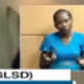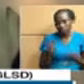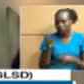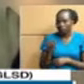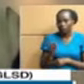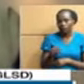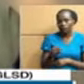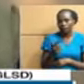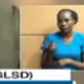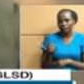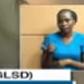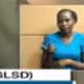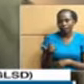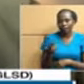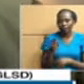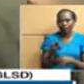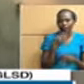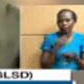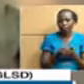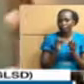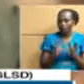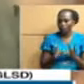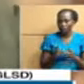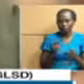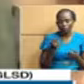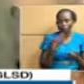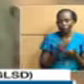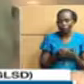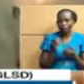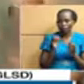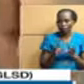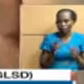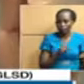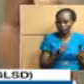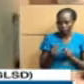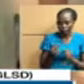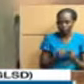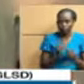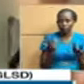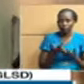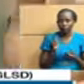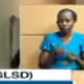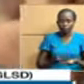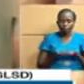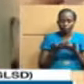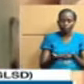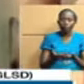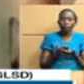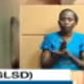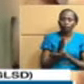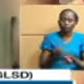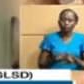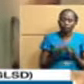a not very good argument in this kind of, we are helping to bring up knowledge and bridge up knowledge